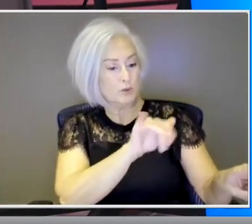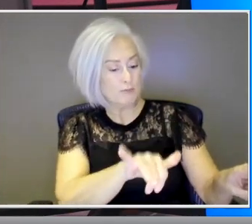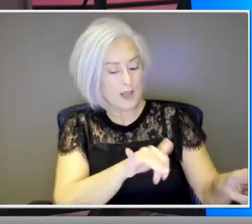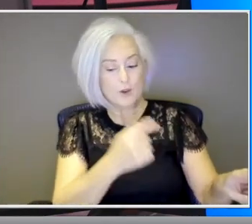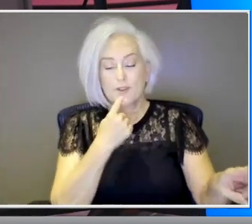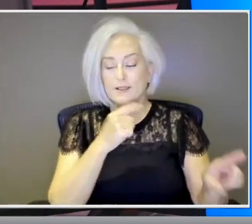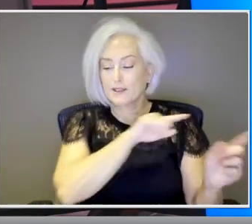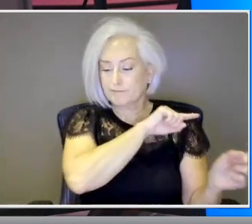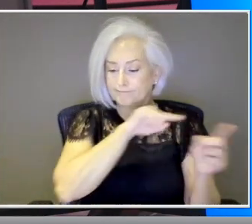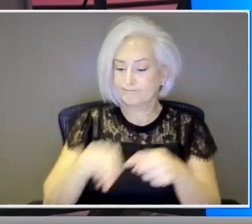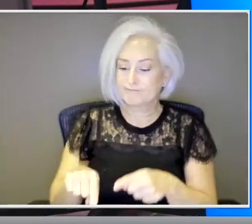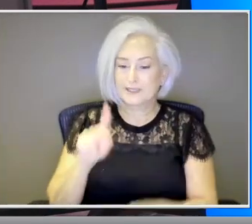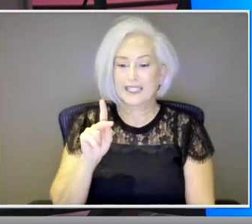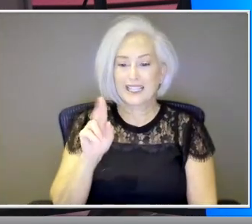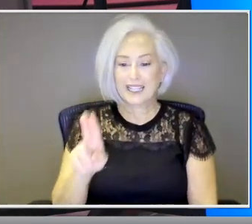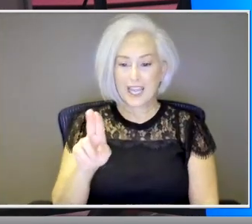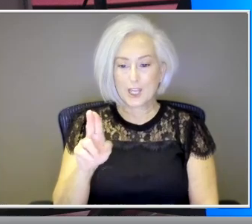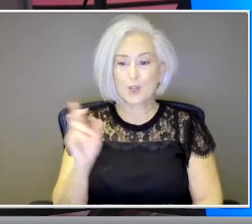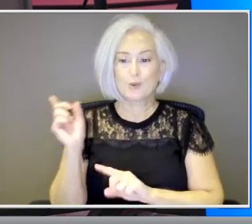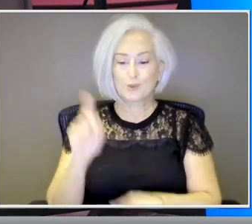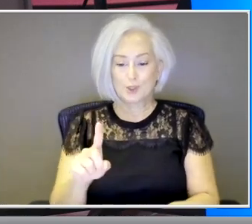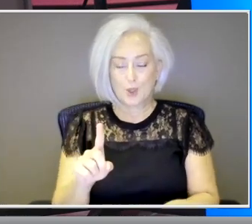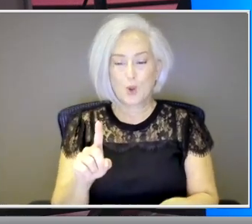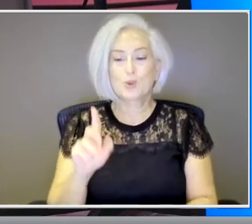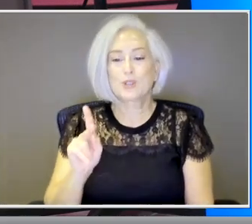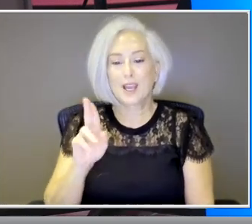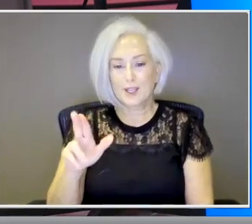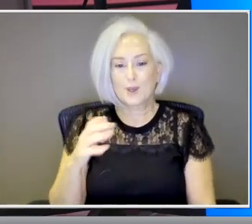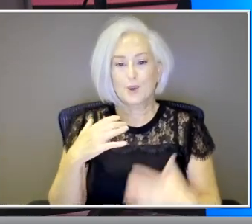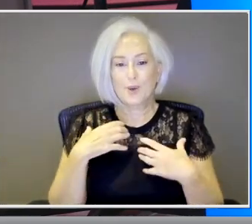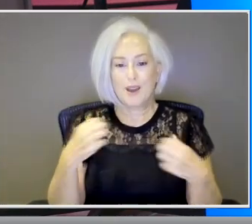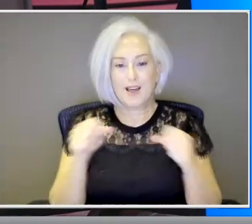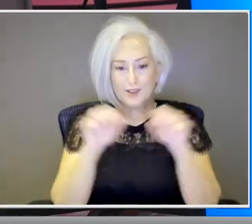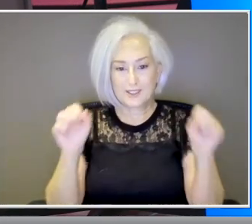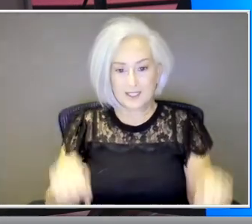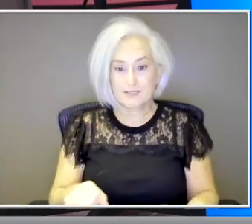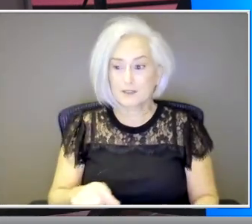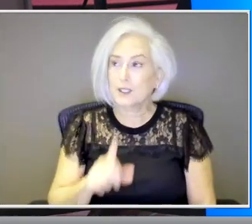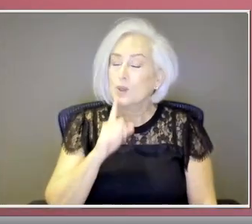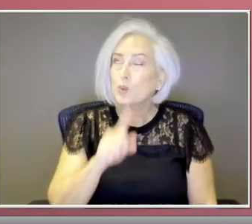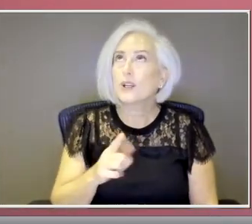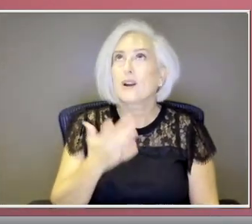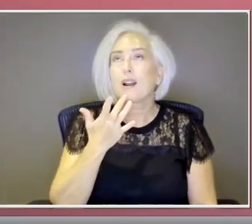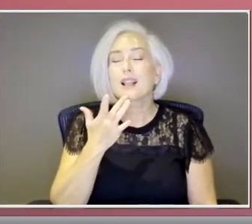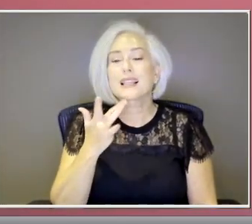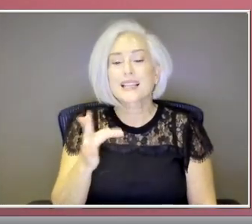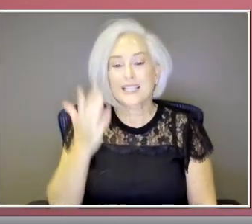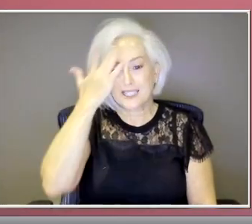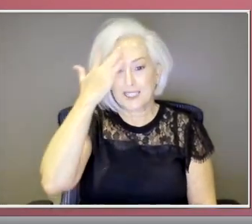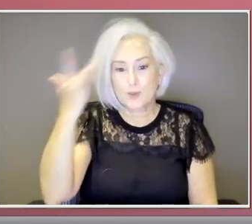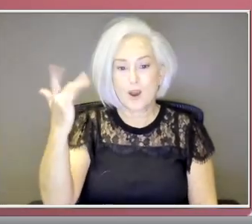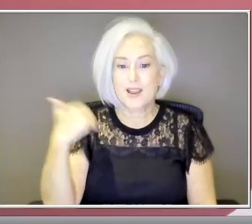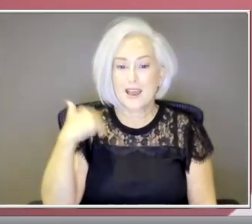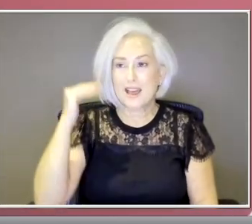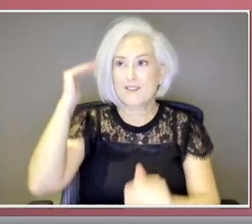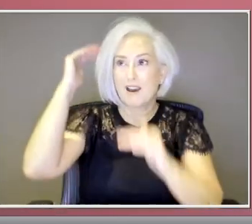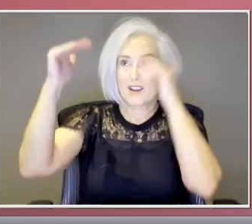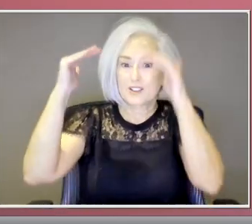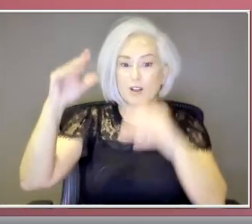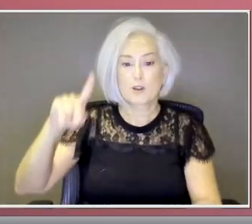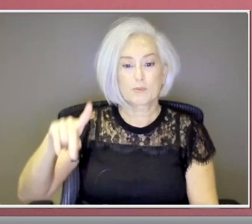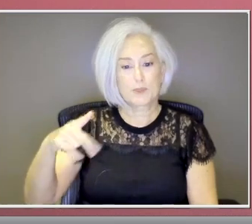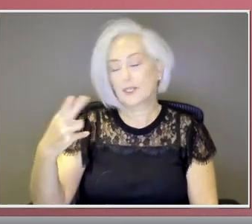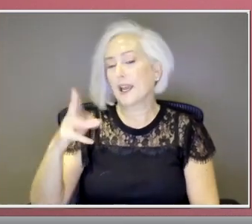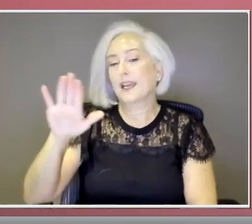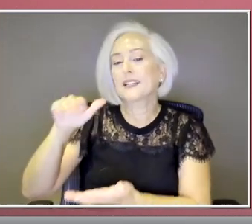Kansas City and go to the health system. And so... And we're really fortunate because we have an adult PH center, and so kind of